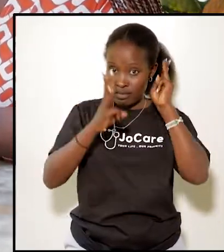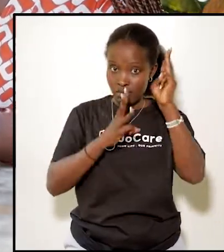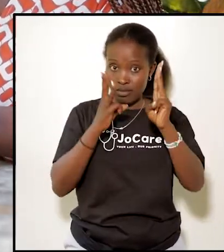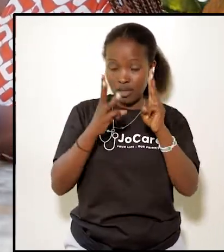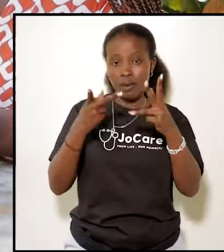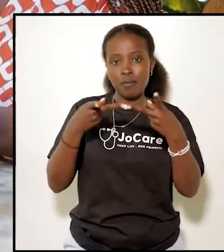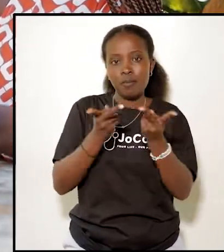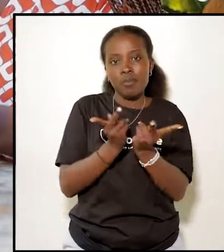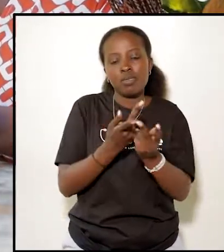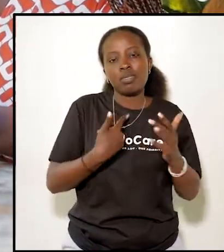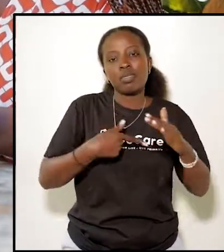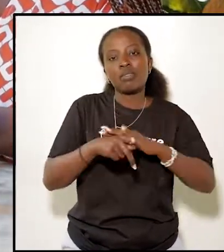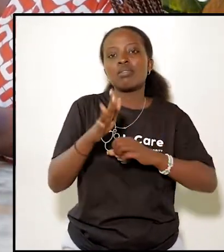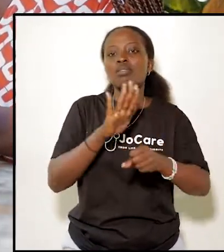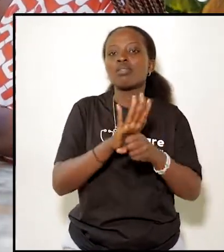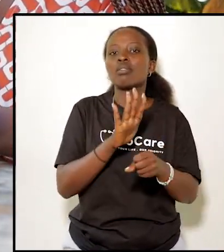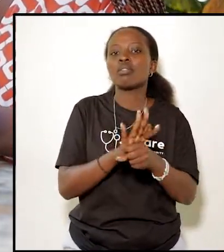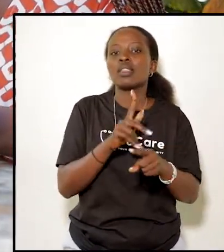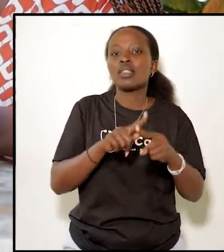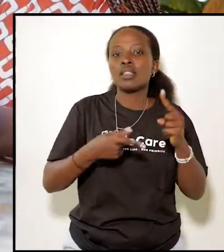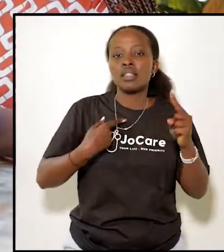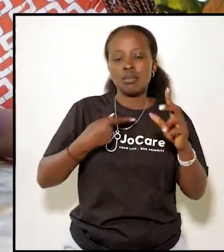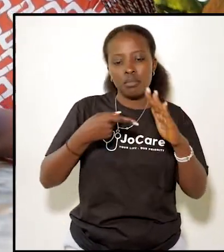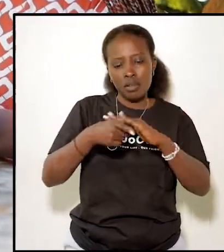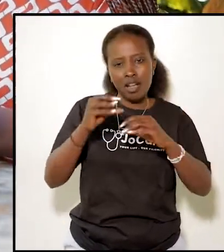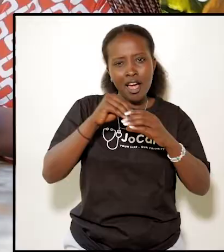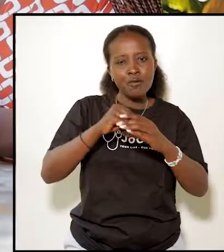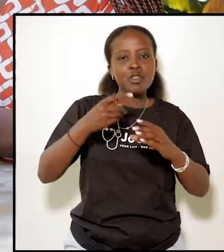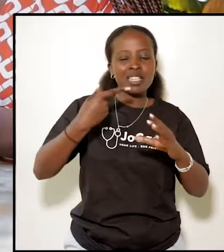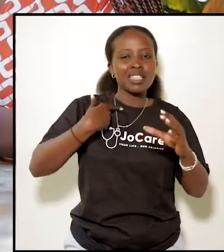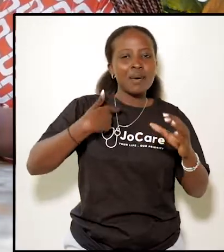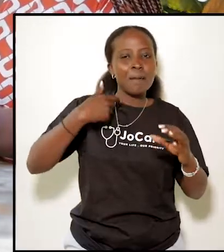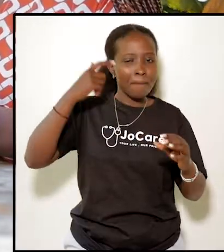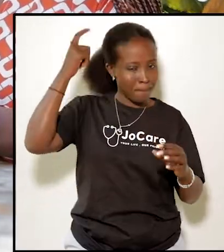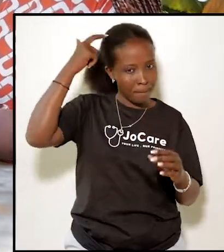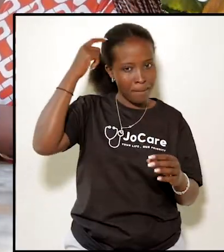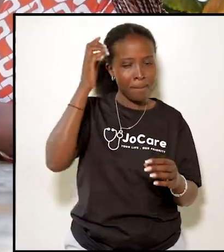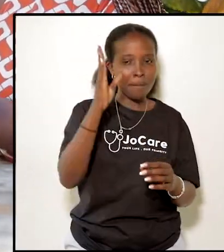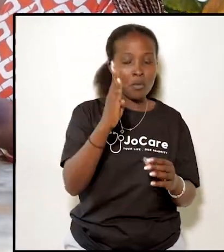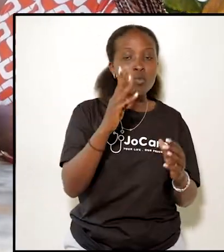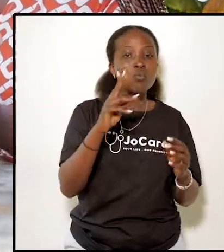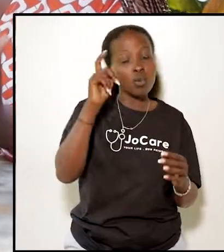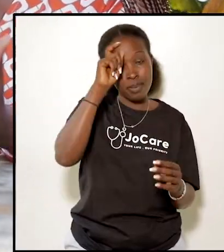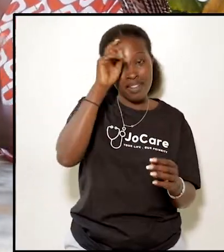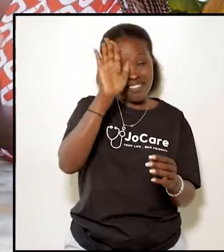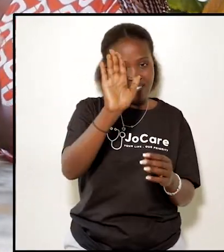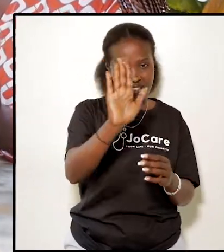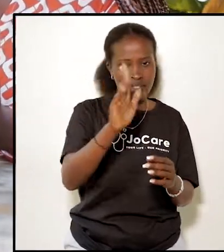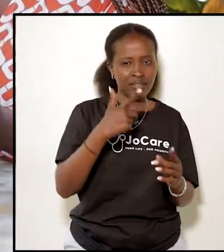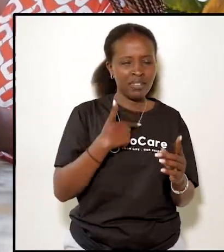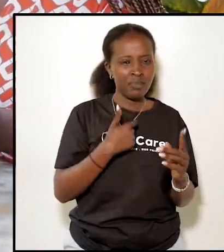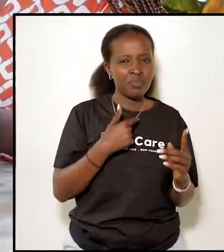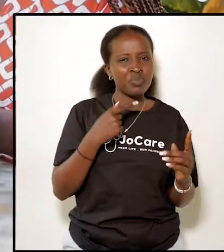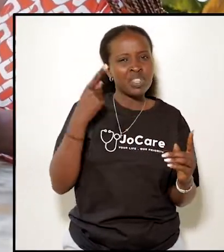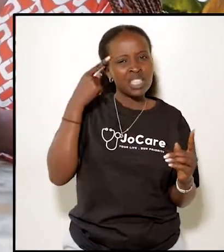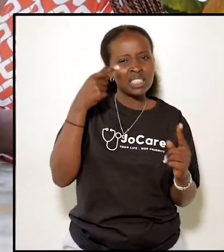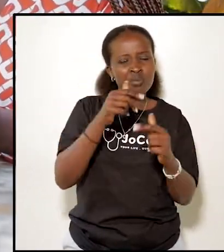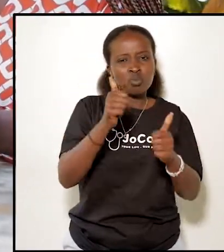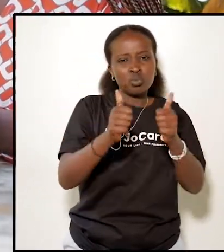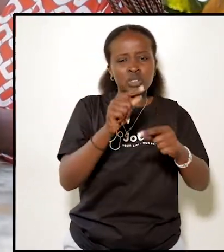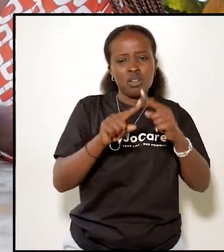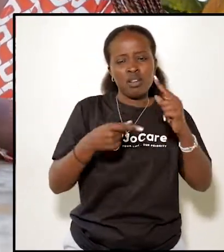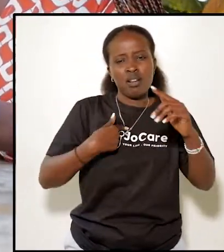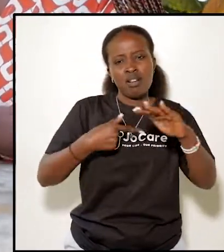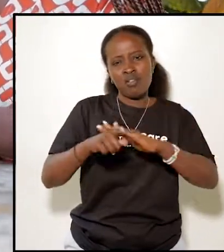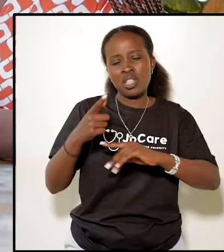the hypothalamus, the pituitary, all are located in the brain. Yes. So when you have stress, which is affects